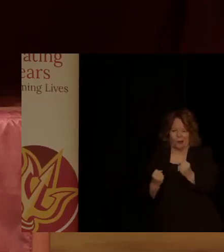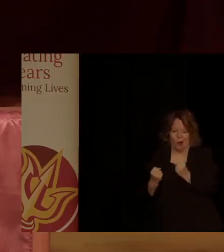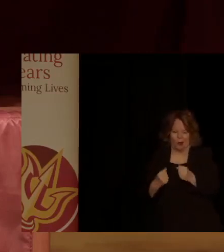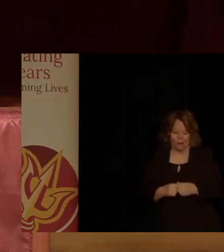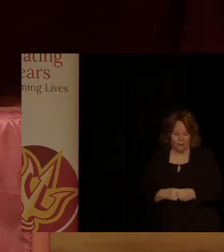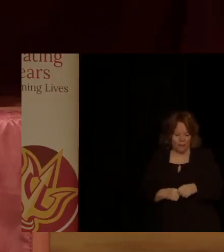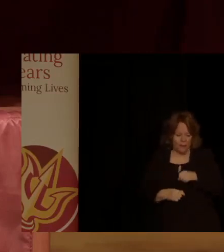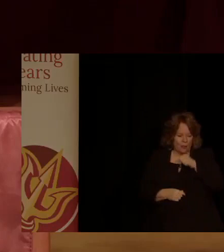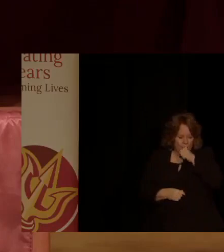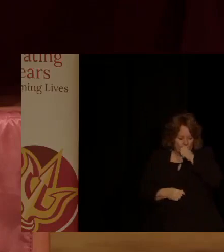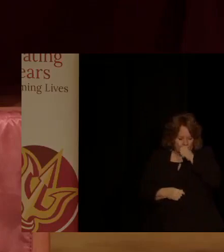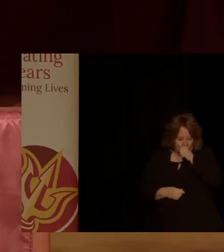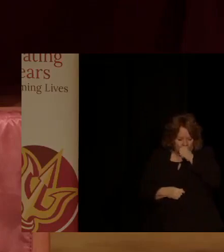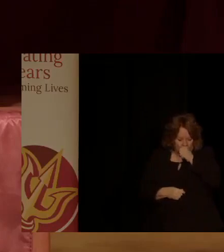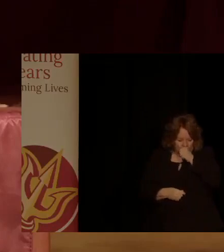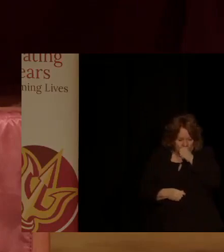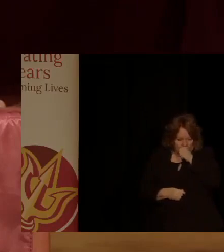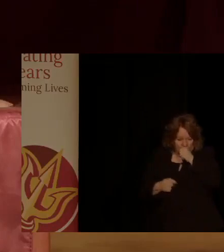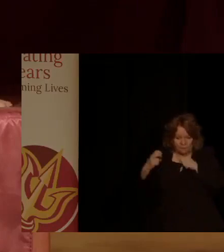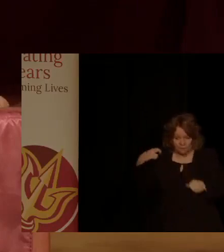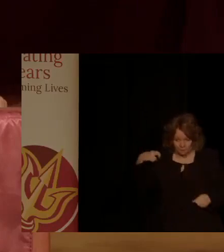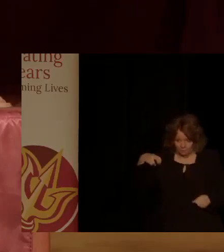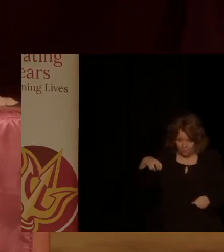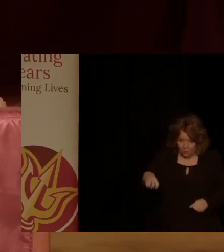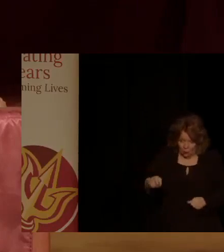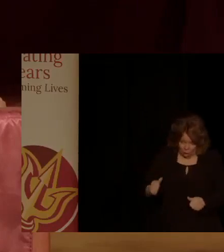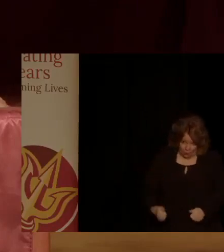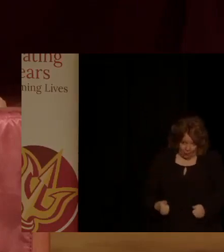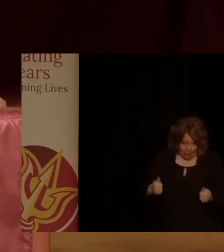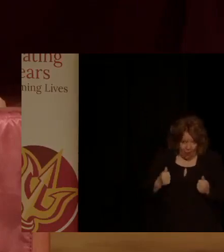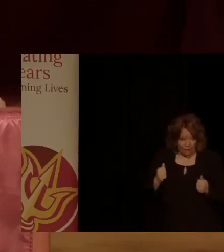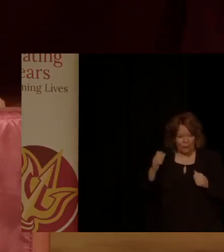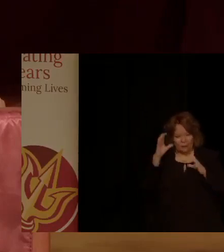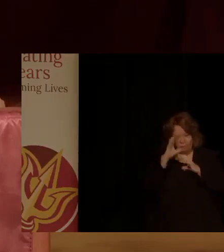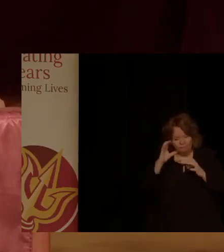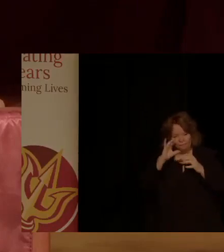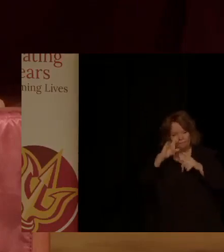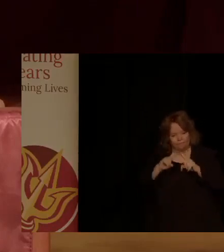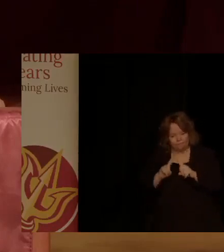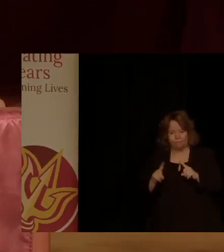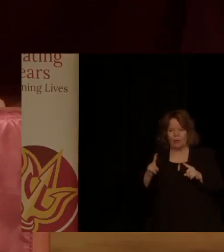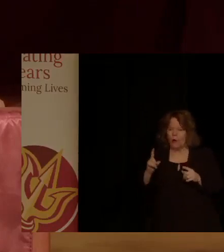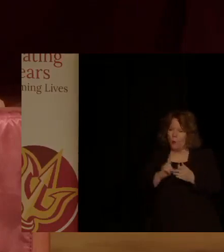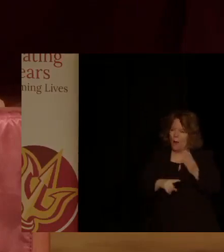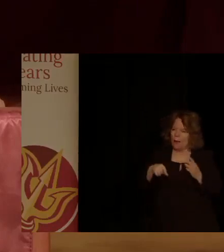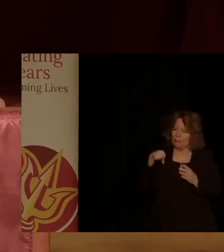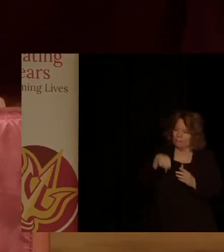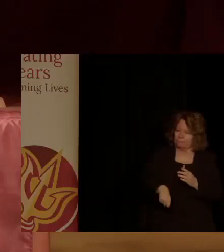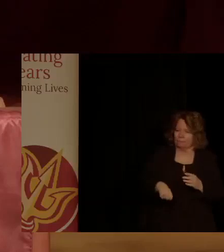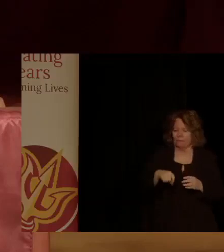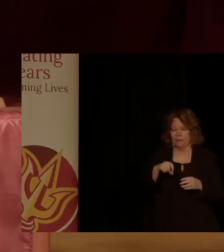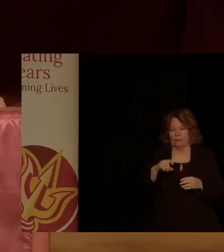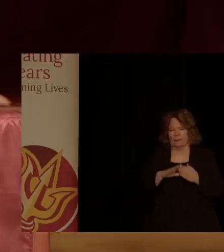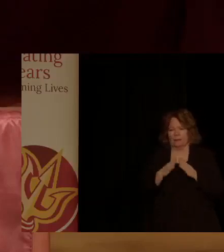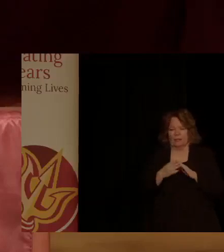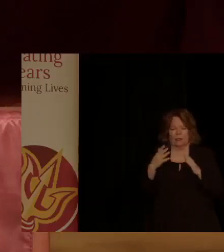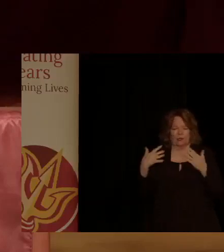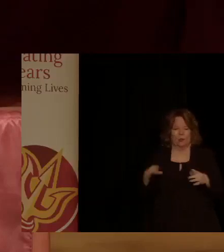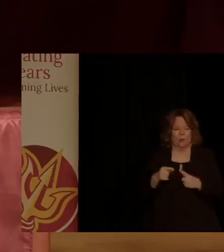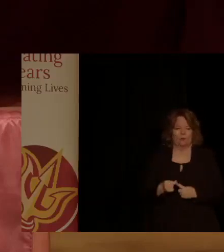Along the way, I've encountered the vibrant communities that make St. Louis County so special and so full of opportunity.